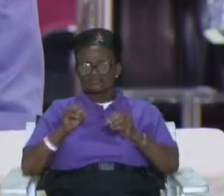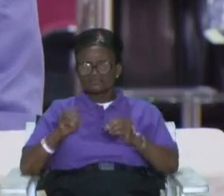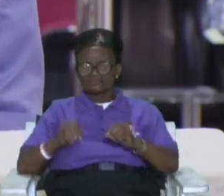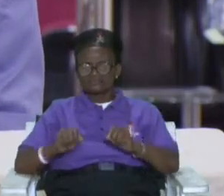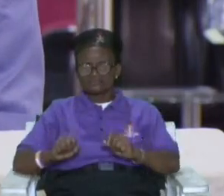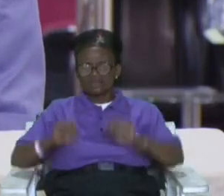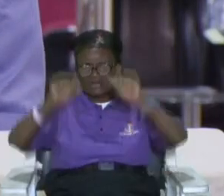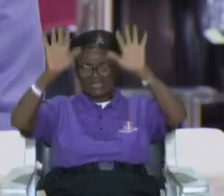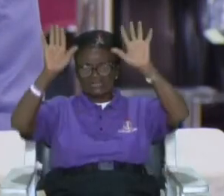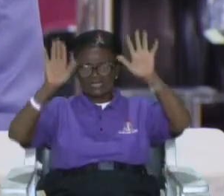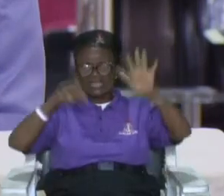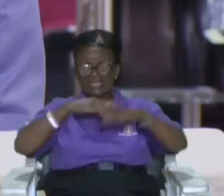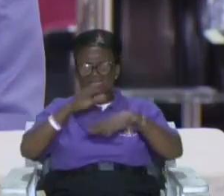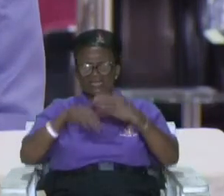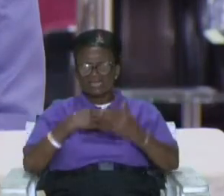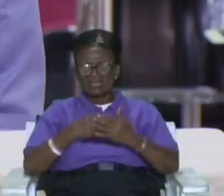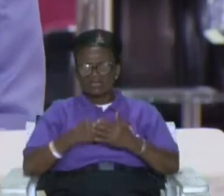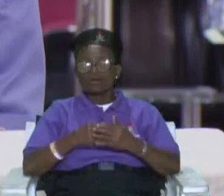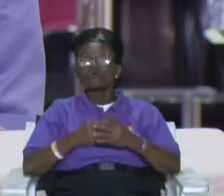all.